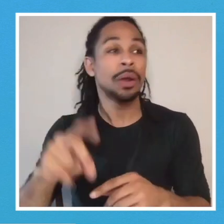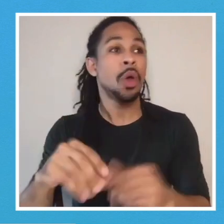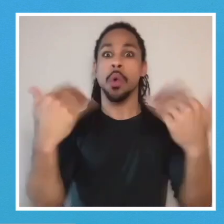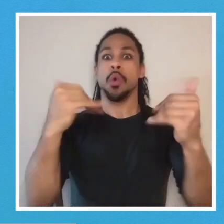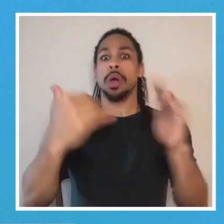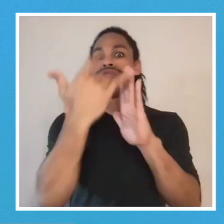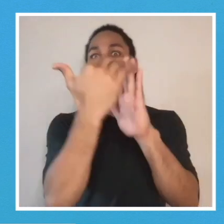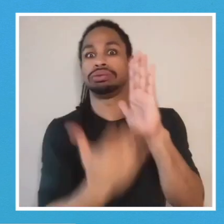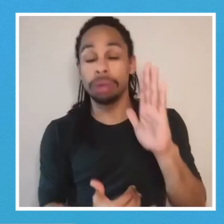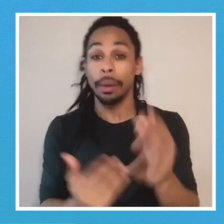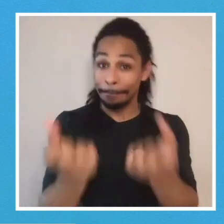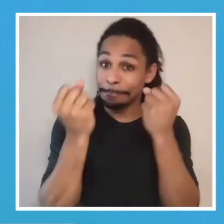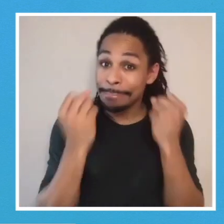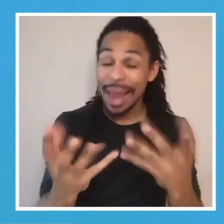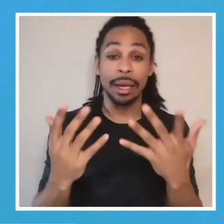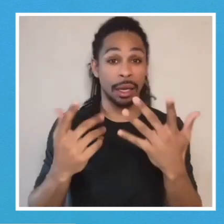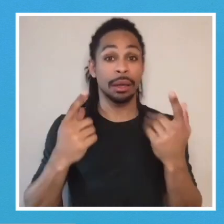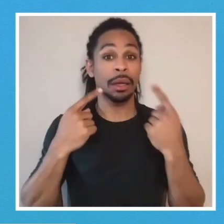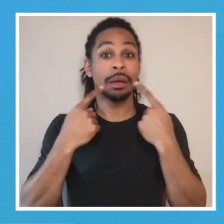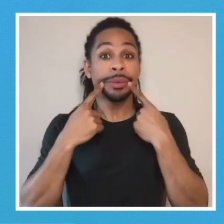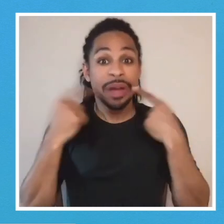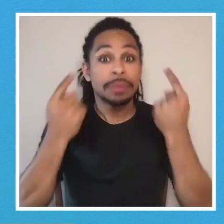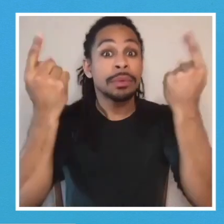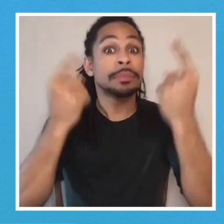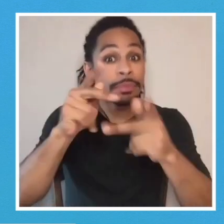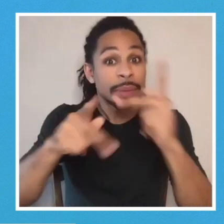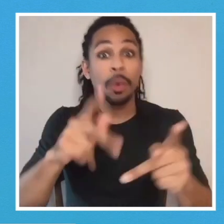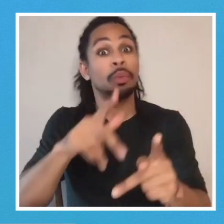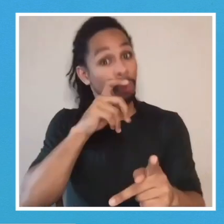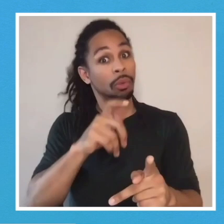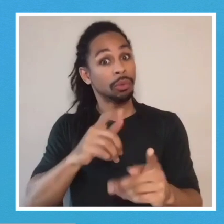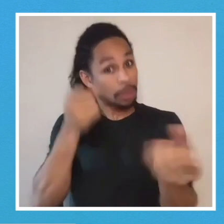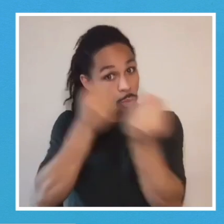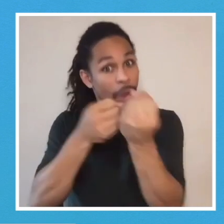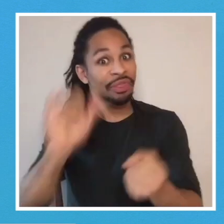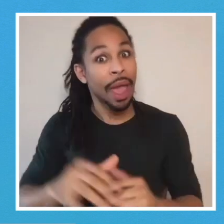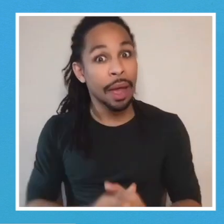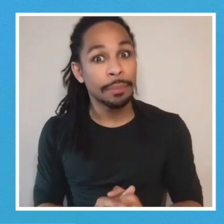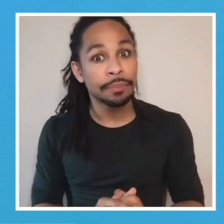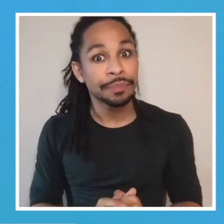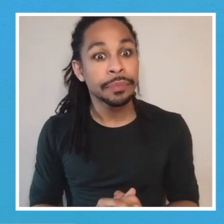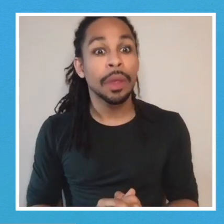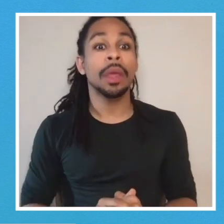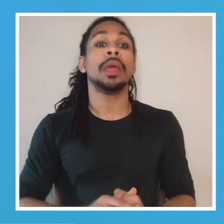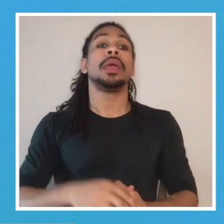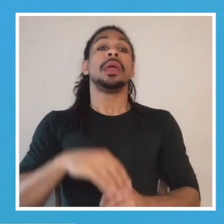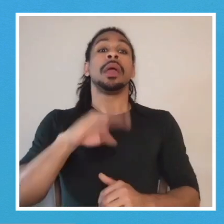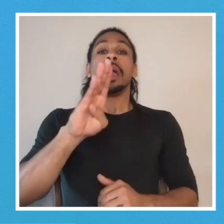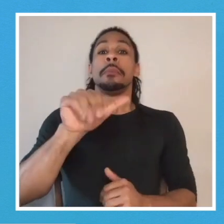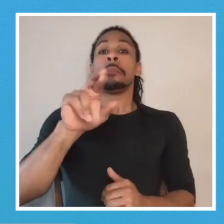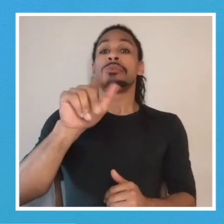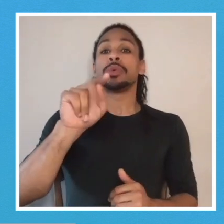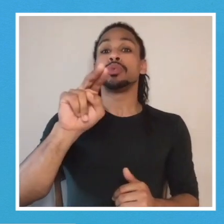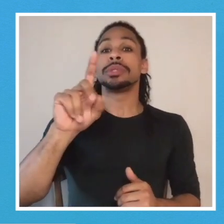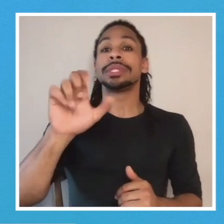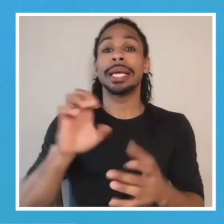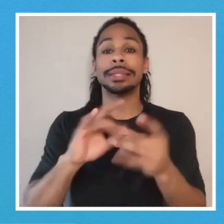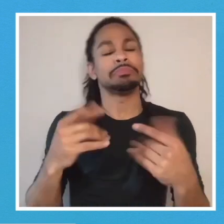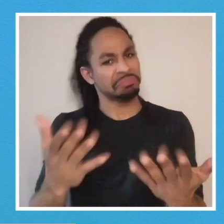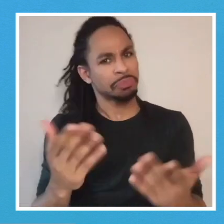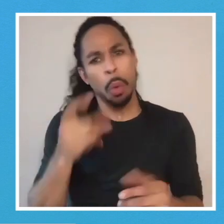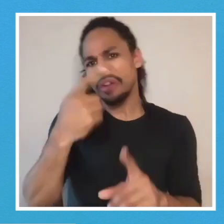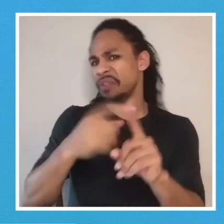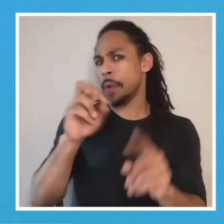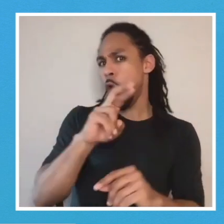It's just so from the RBC side, from the Dirty Bank side, how are they